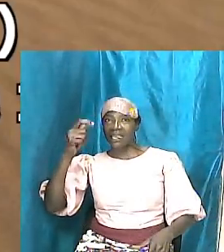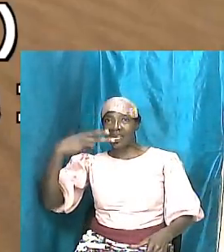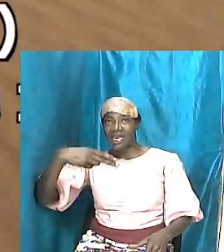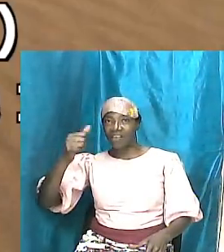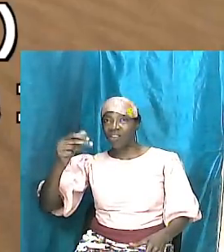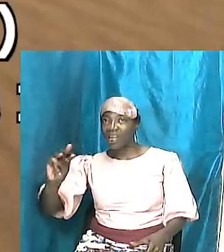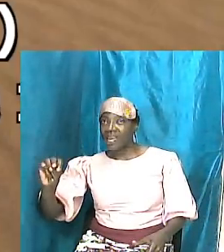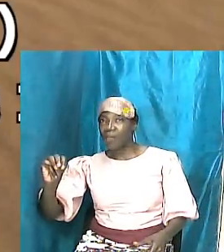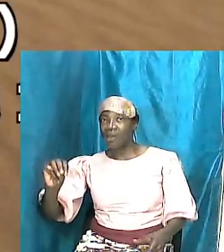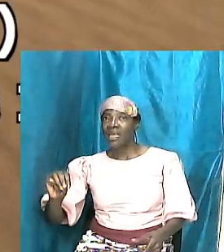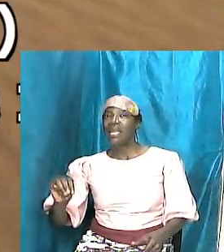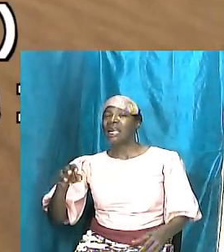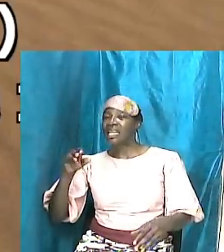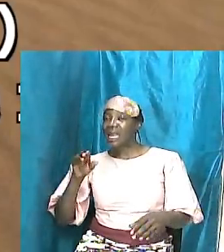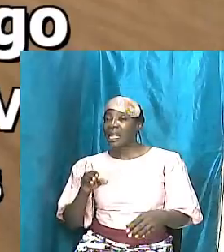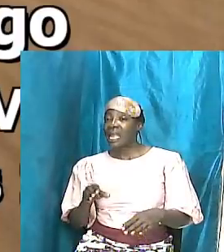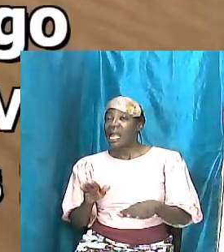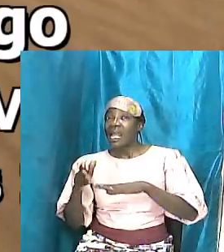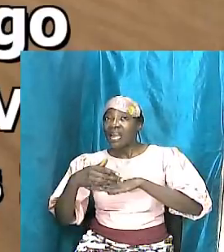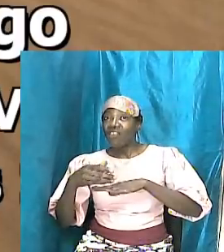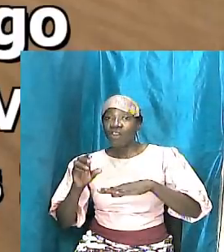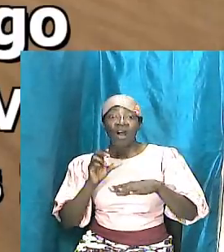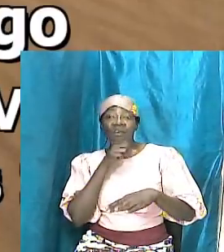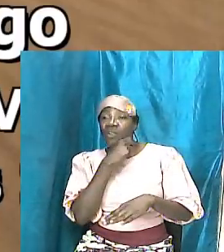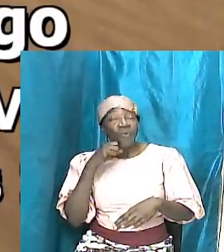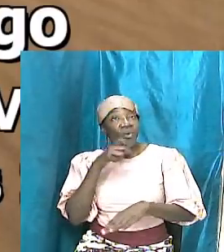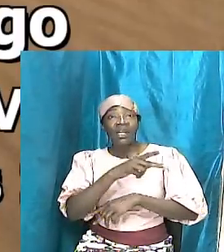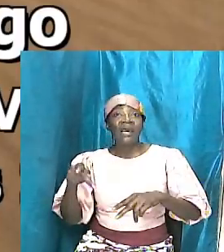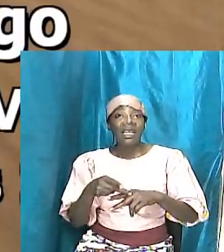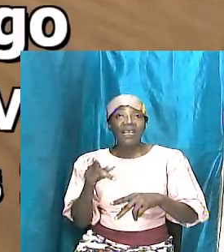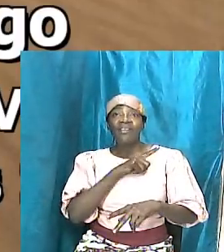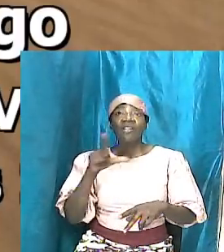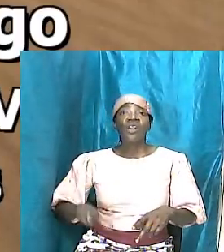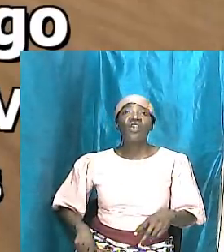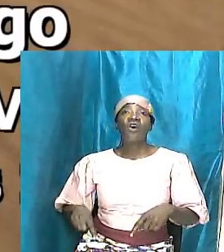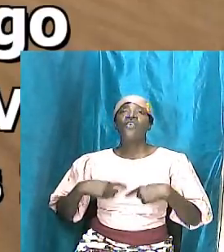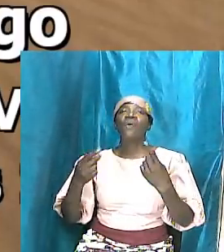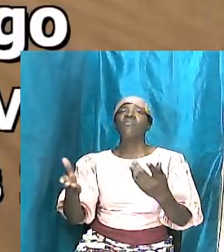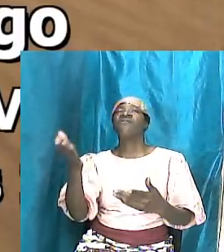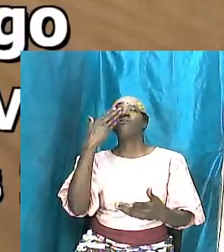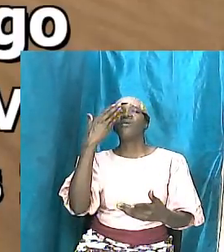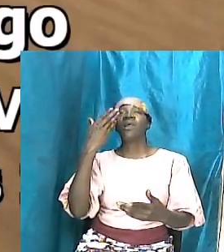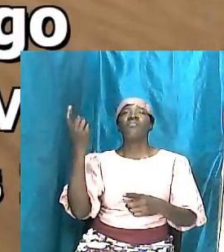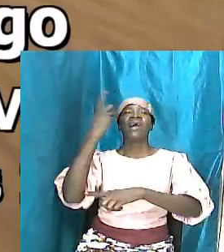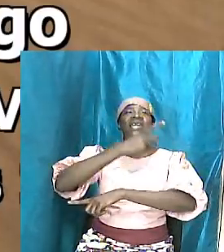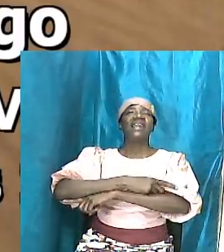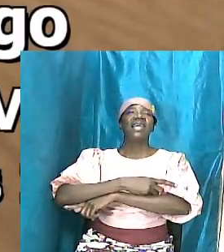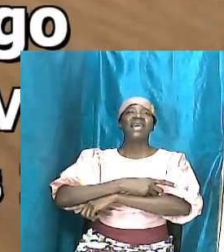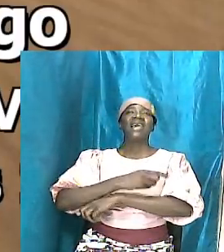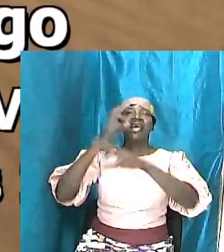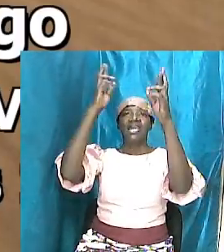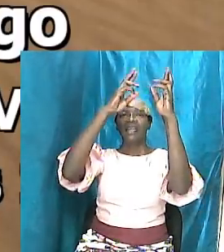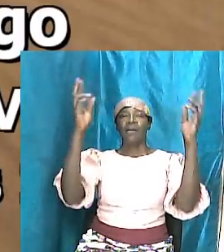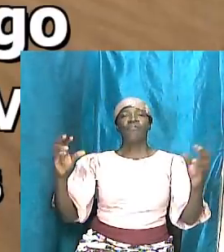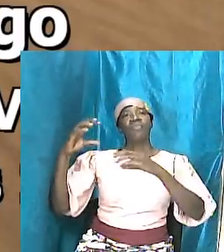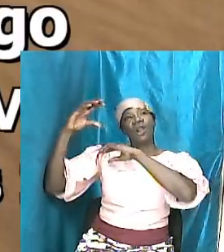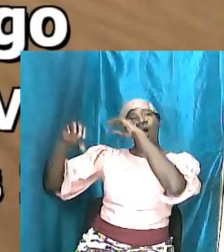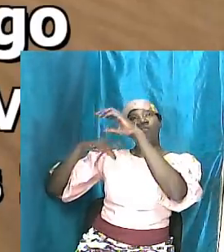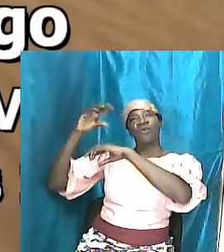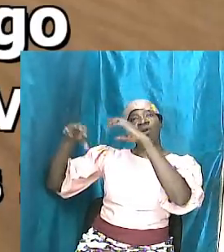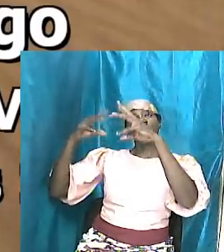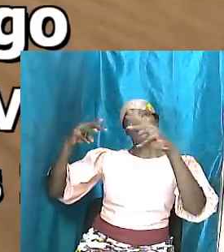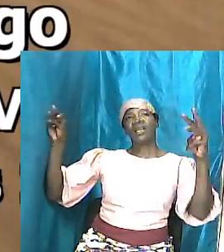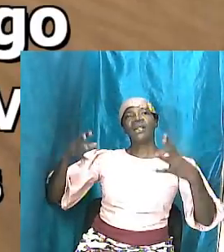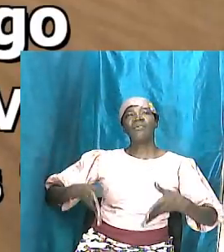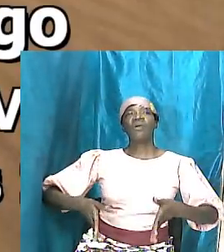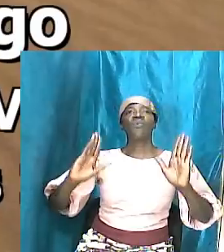of the wilderness. Verse 21. And the Lord went before them by day in a pillar of cloud to lead them the